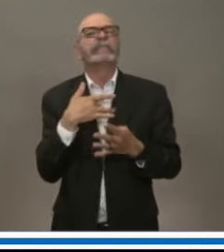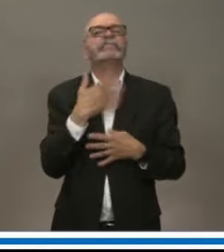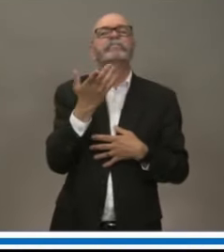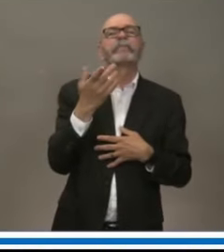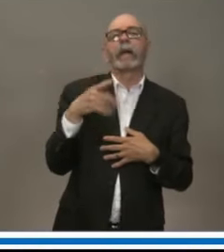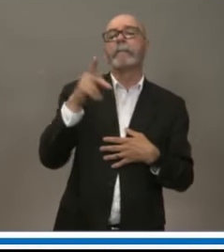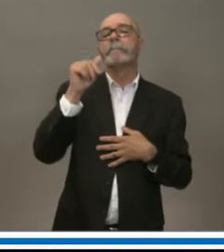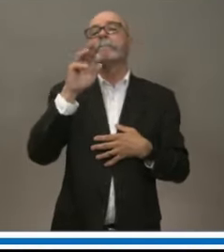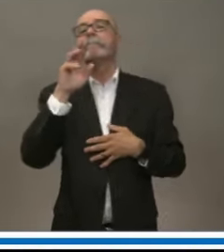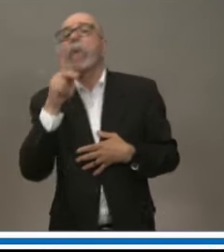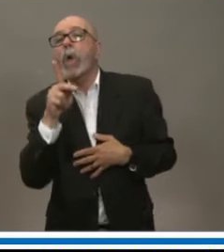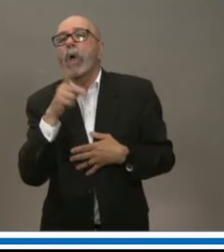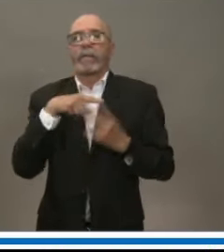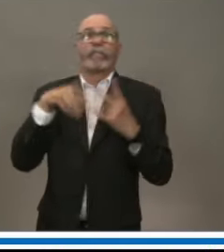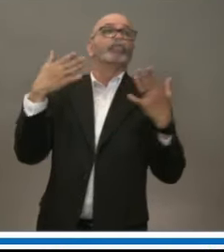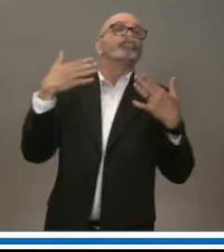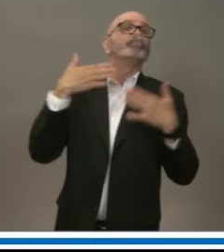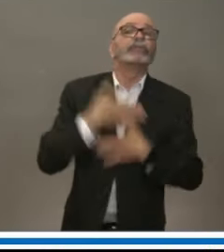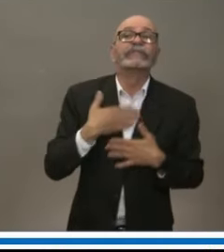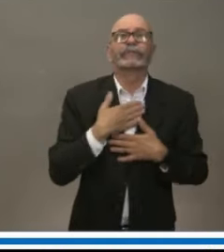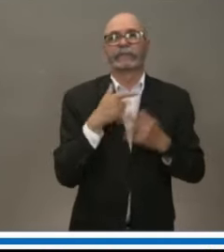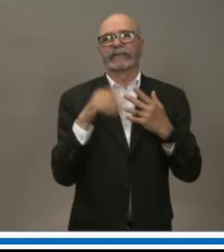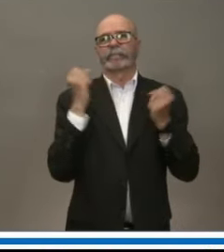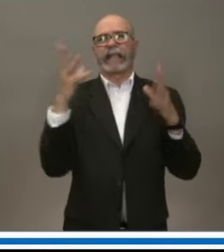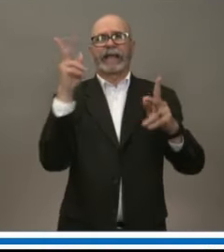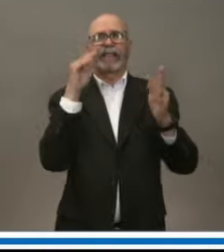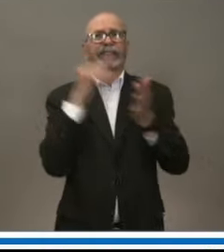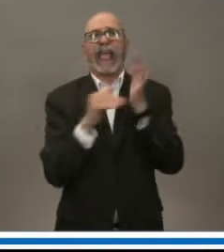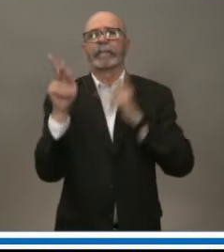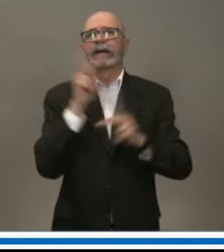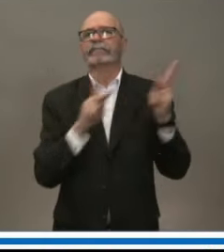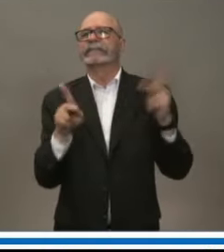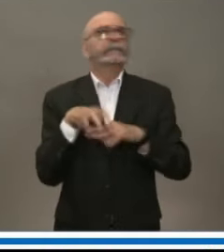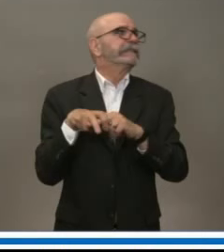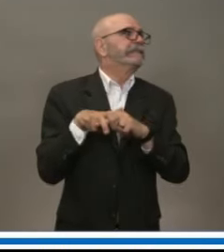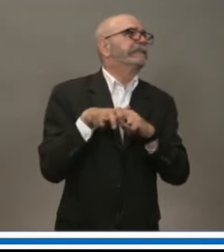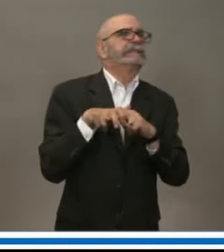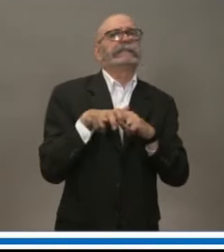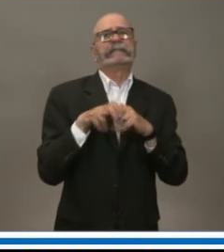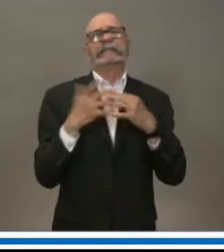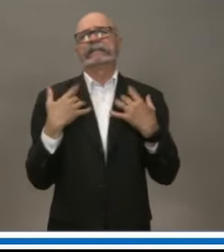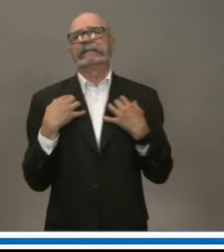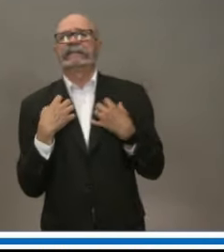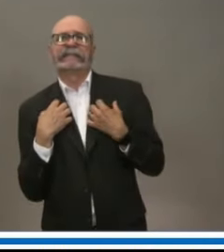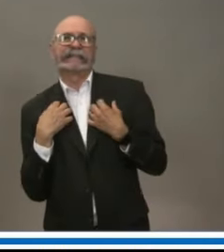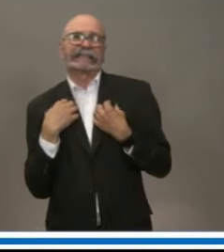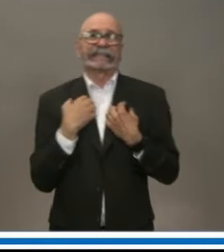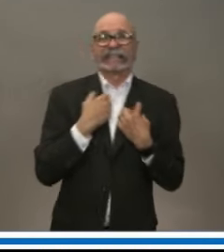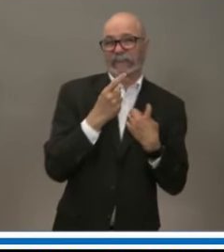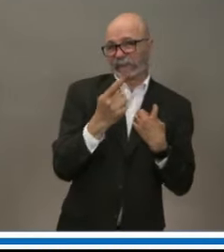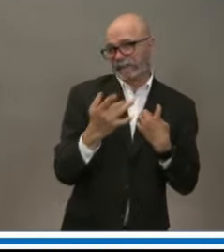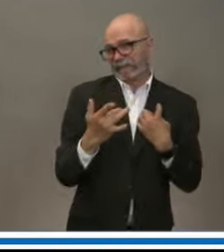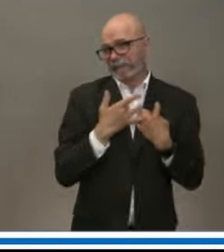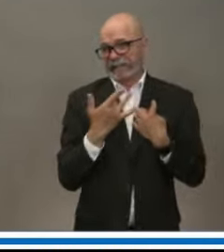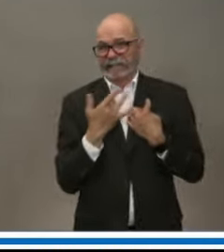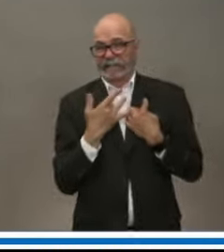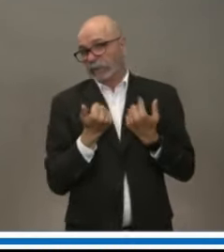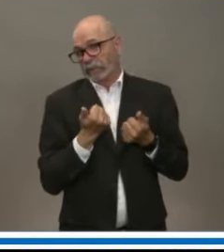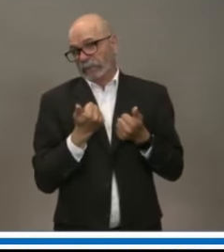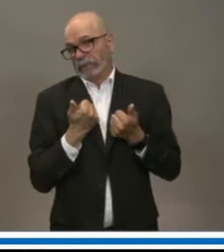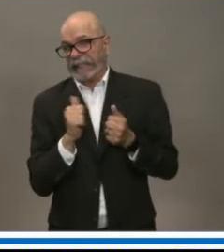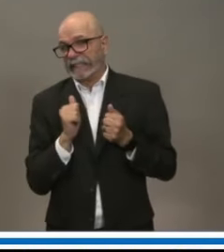Scotia will be moving apartments. Has the province given any thought to figuring out how to minimize potential COVID spread during this mass movement of